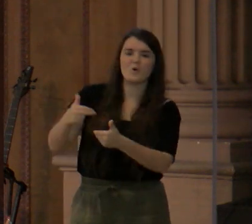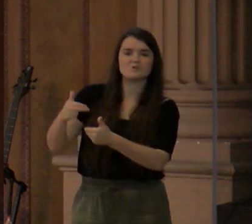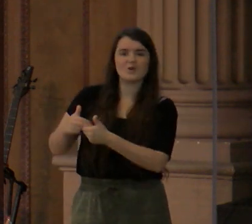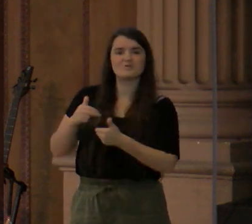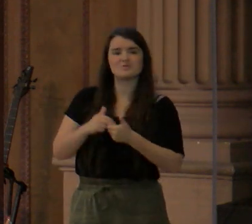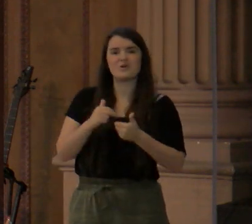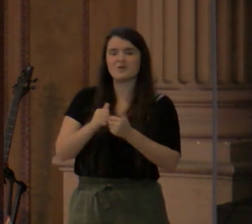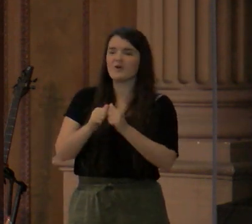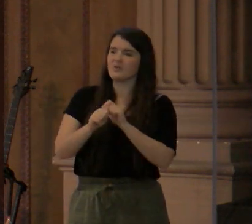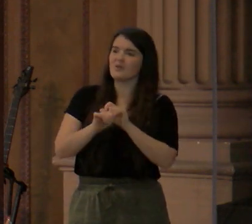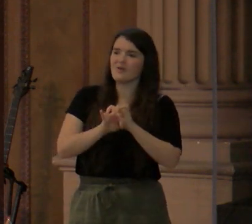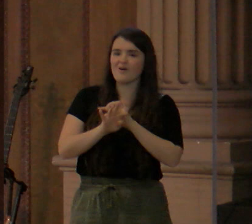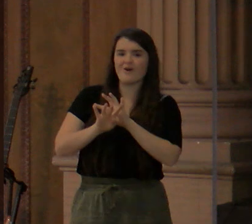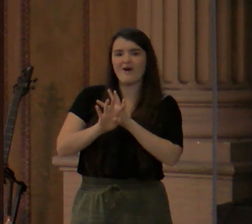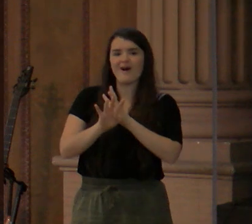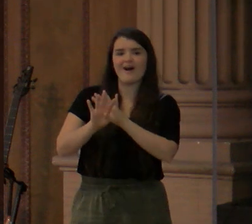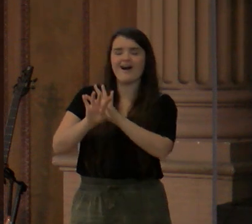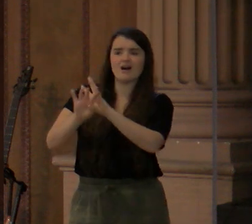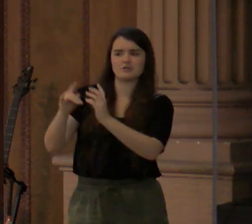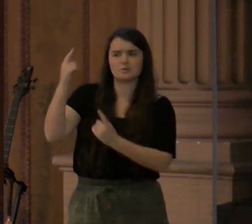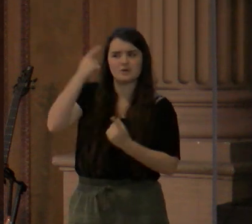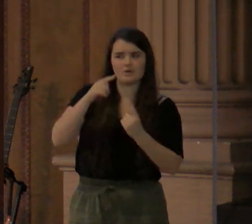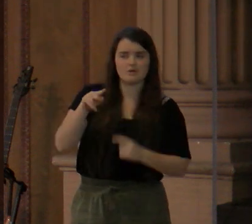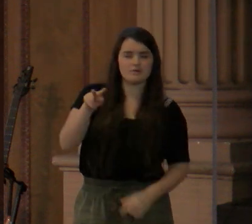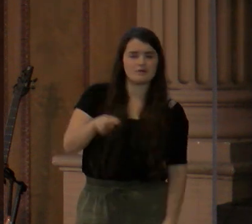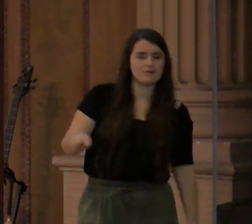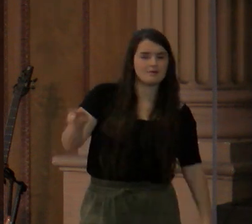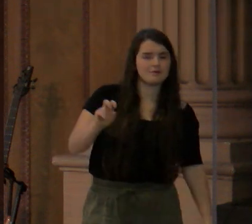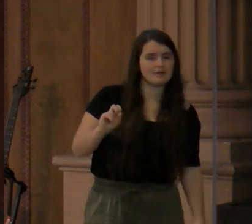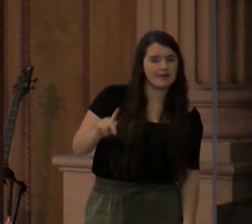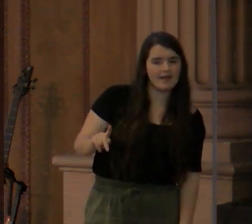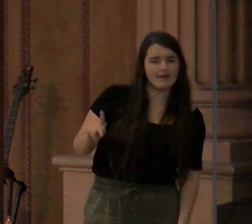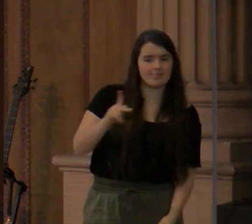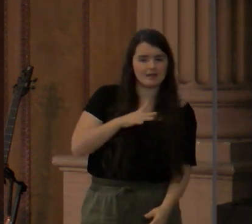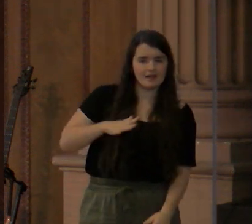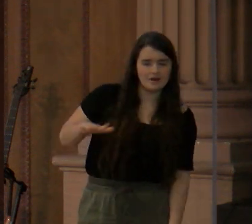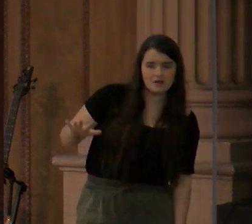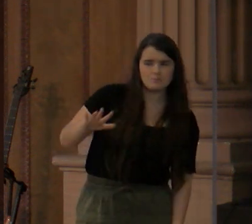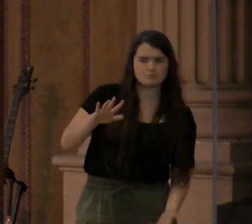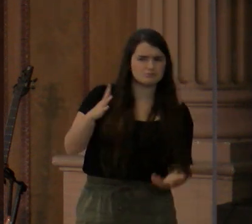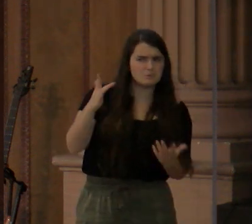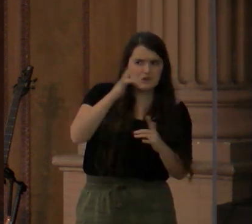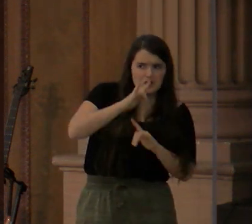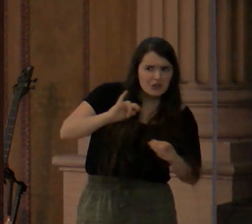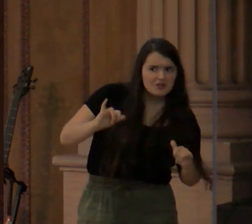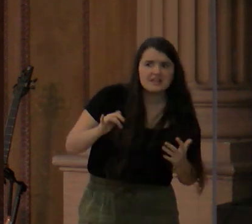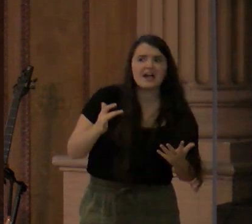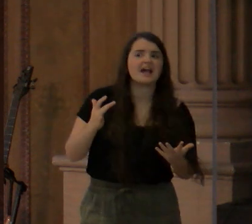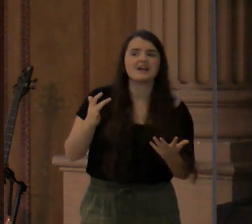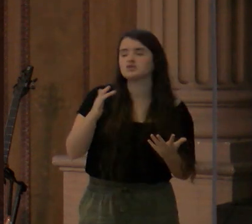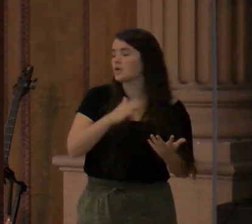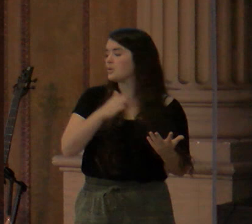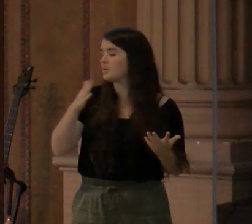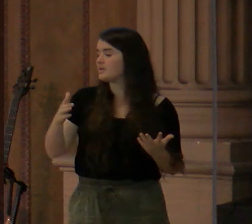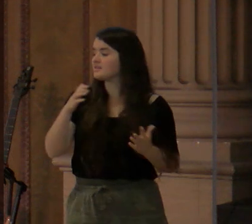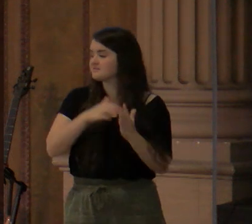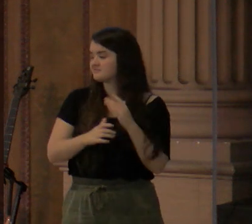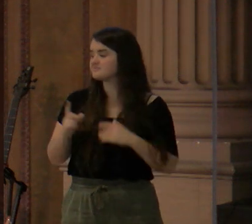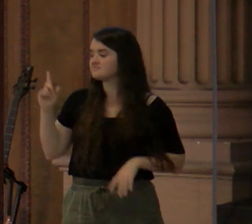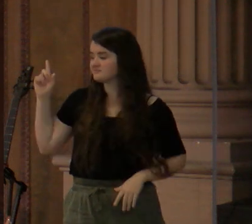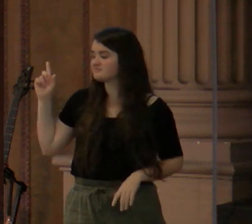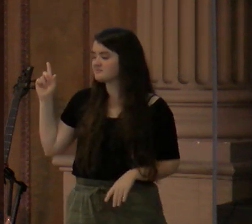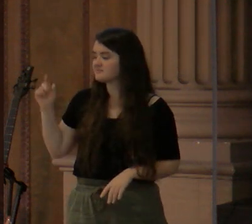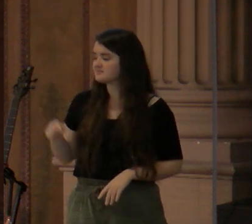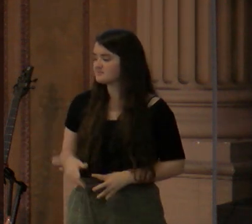to wonder, what's this going to be like? What is this kingdom going to be like that we're part of? And so Matthew 5, 1, it says, Seeing the crowds, he went up the mountain, and when he